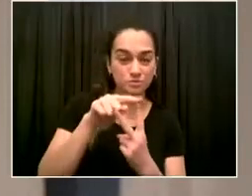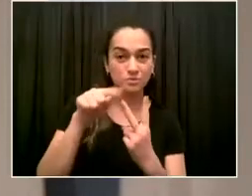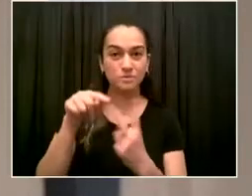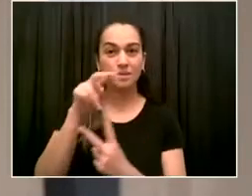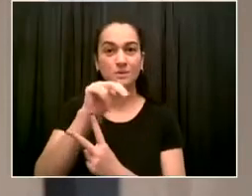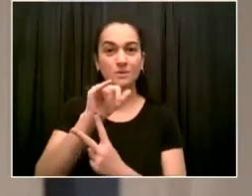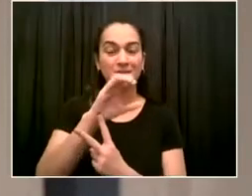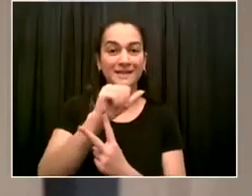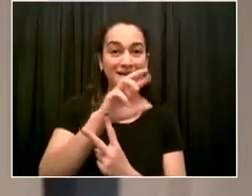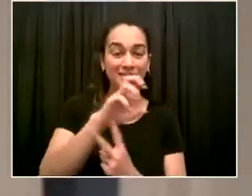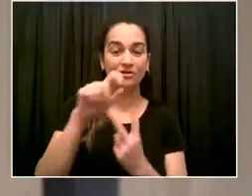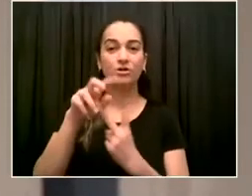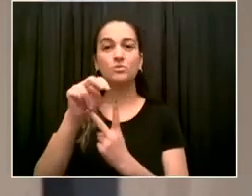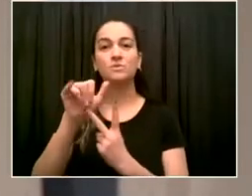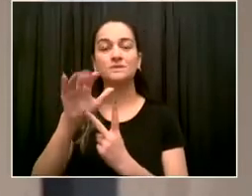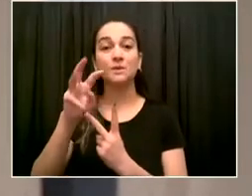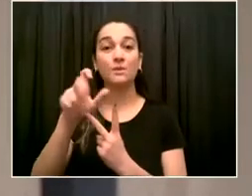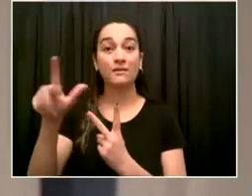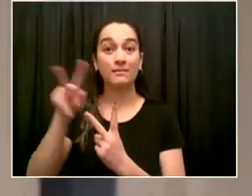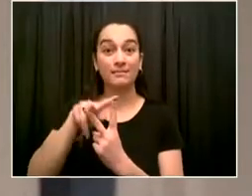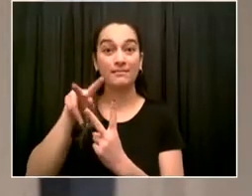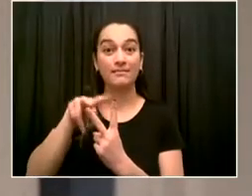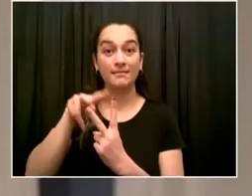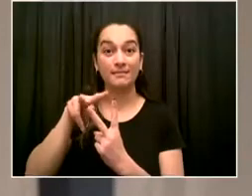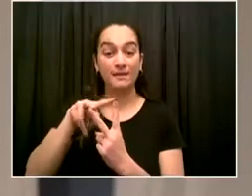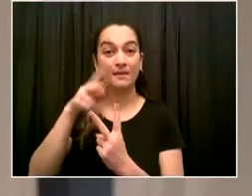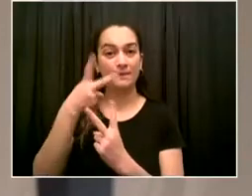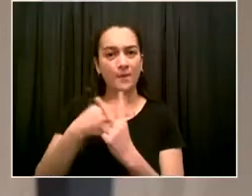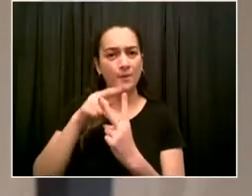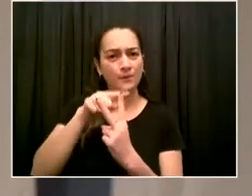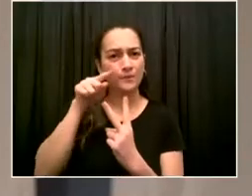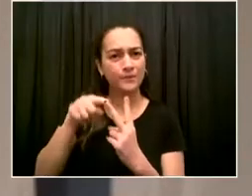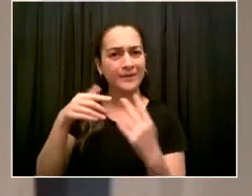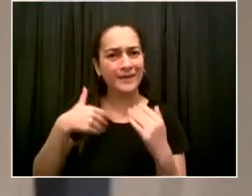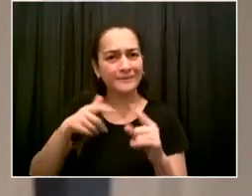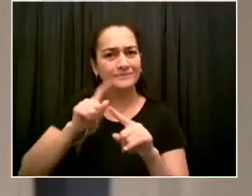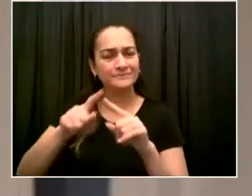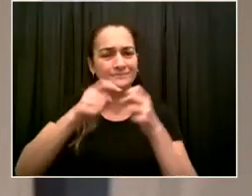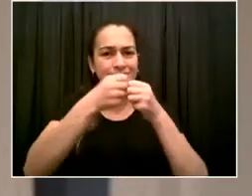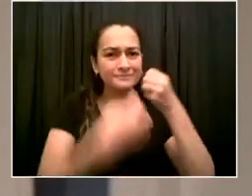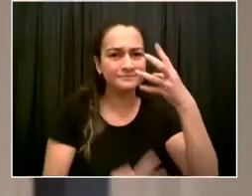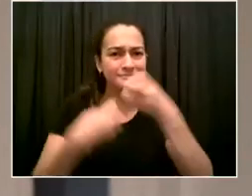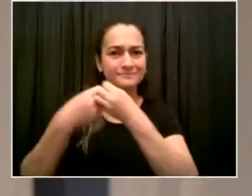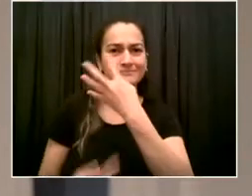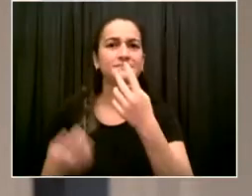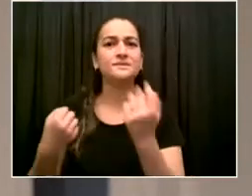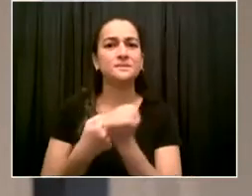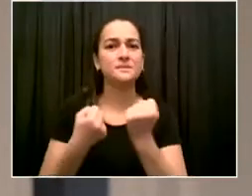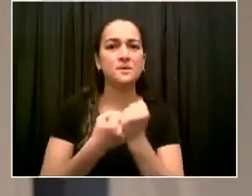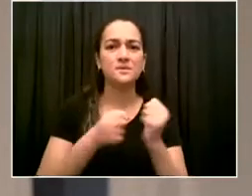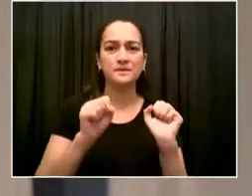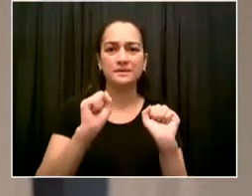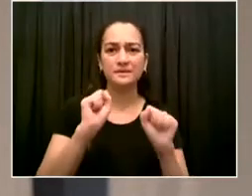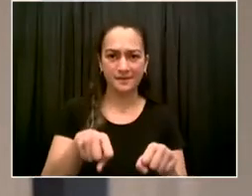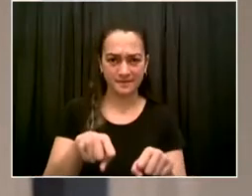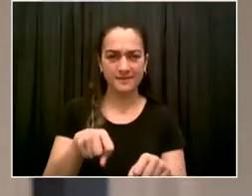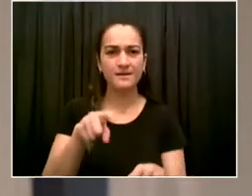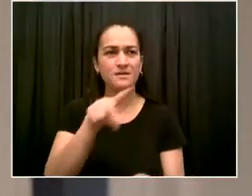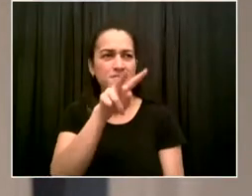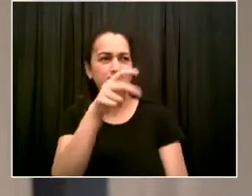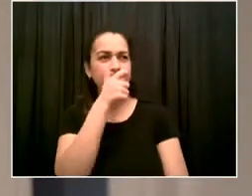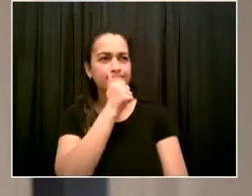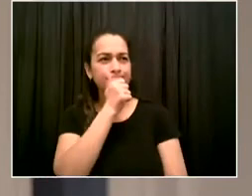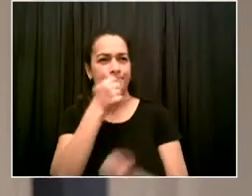to care, to help you find support from people who speak your language. And now all of that information